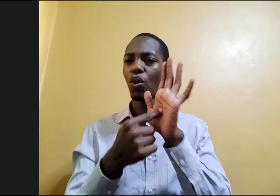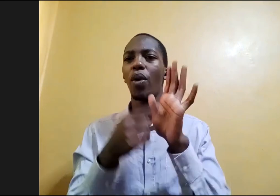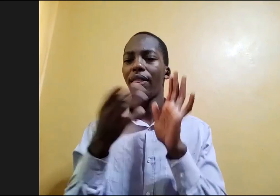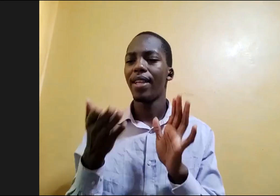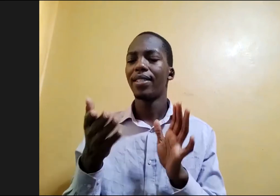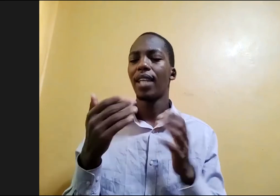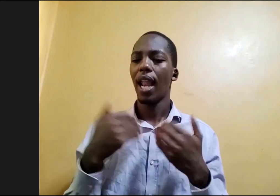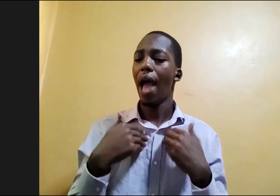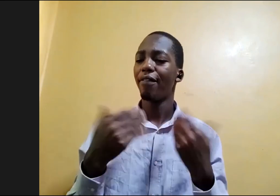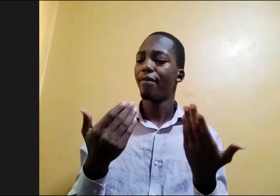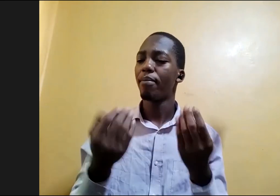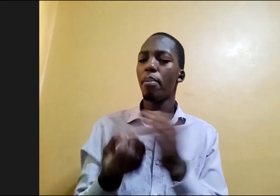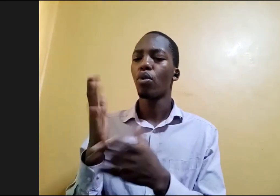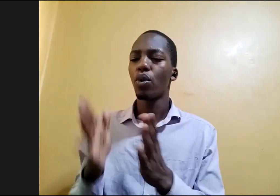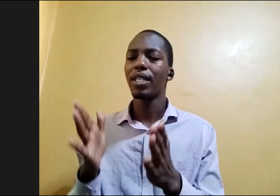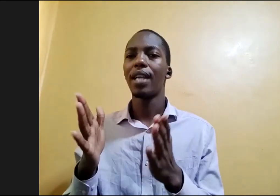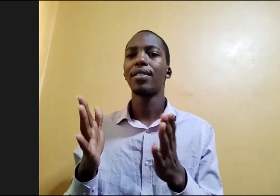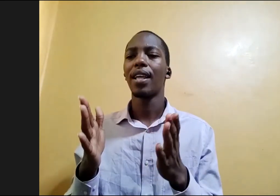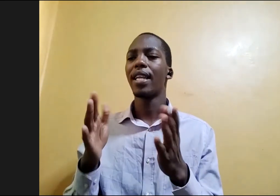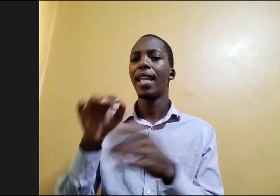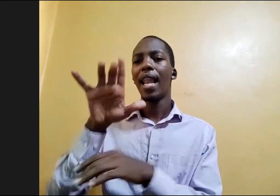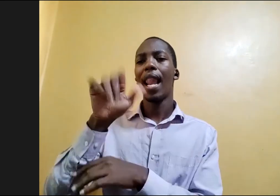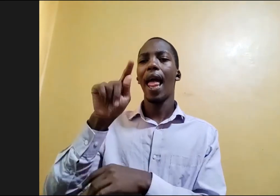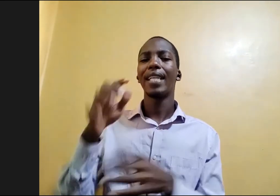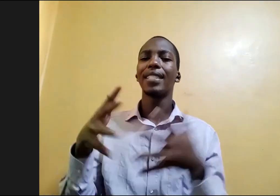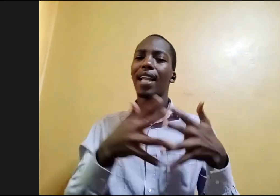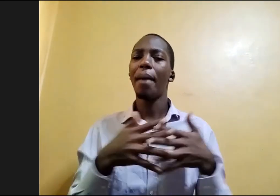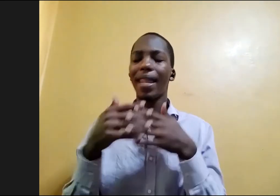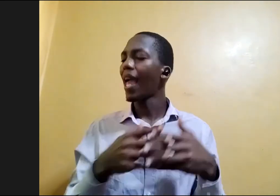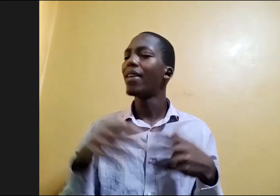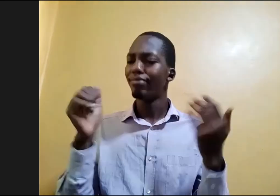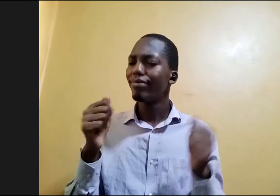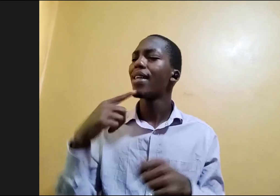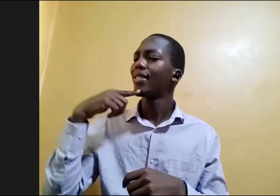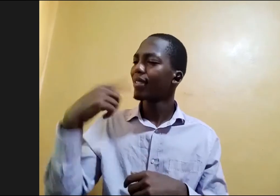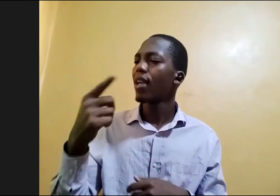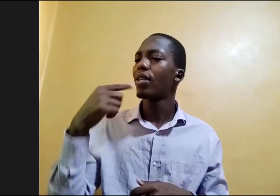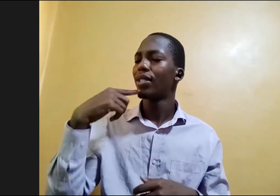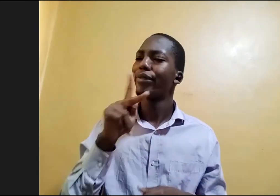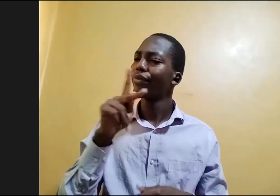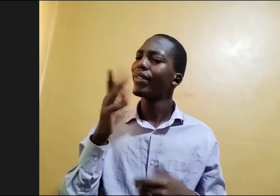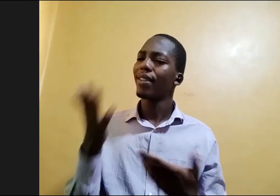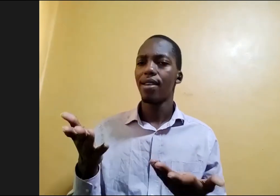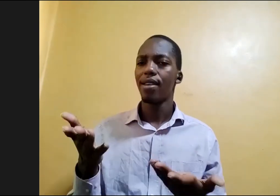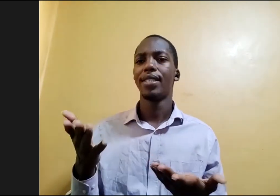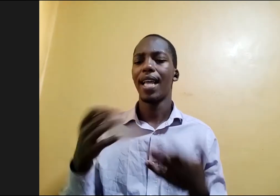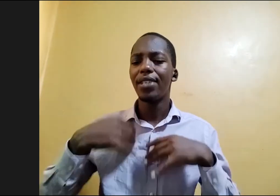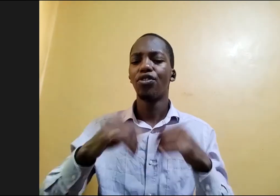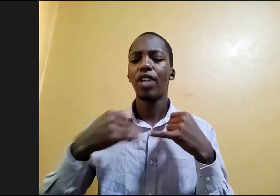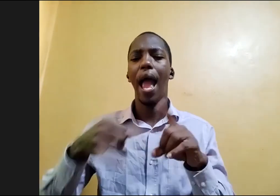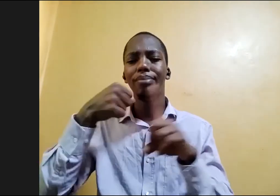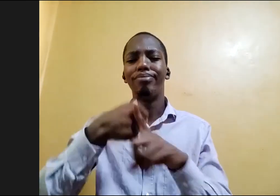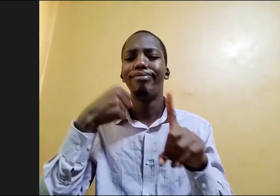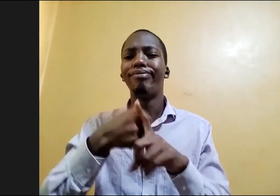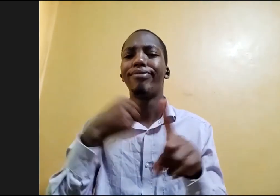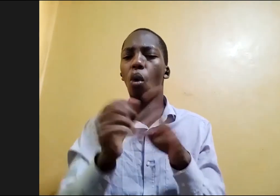there are some producer organizations in Latin America have been very vocal in actually trying to get some more open